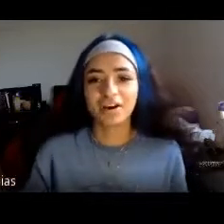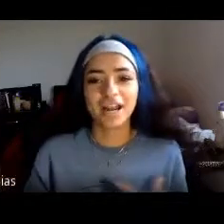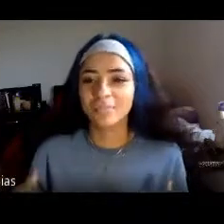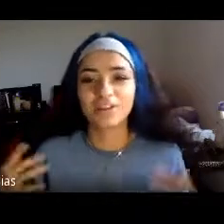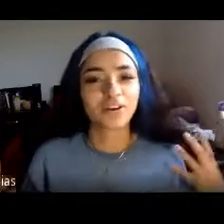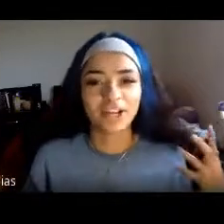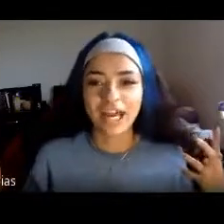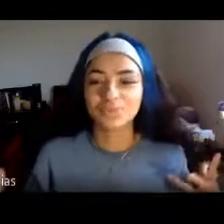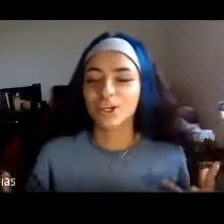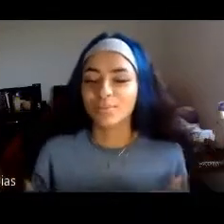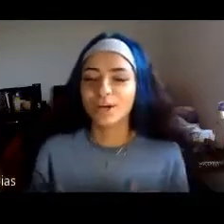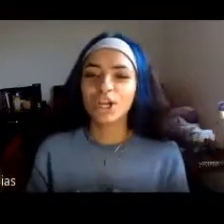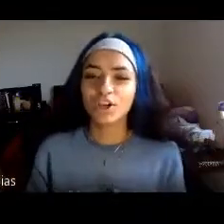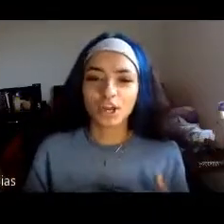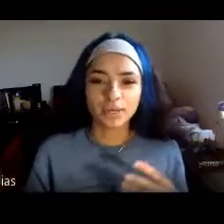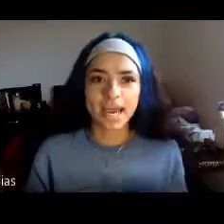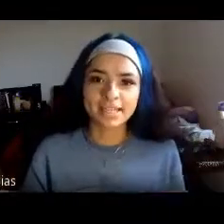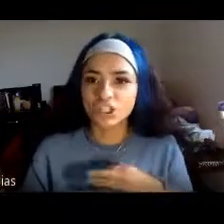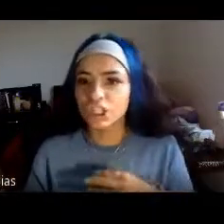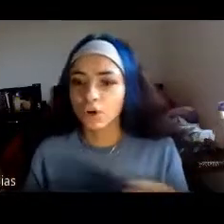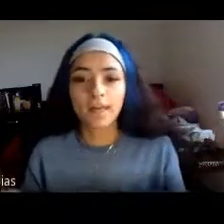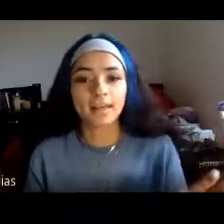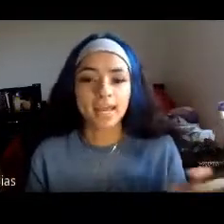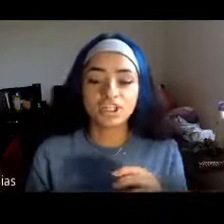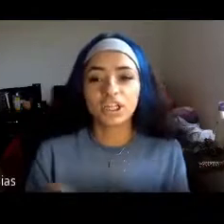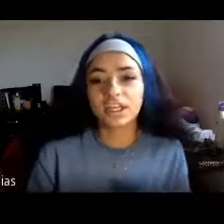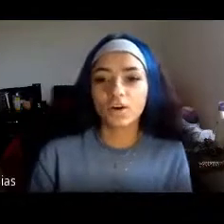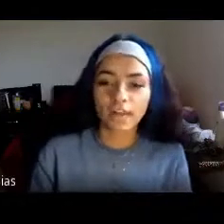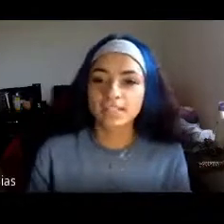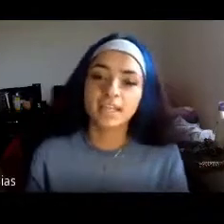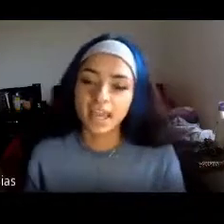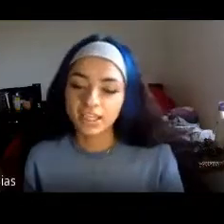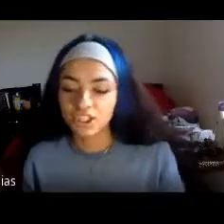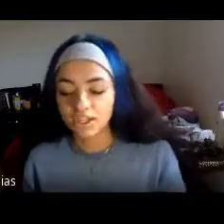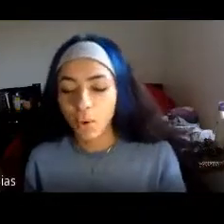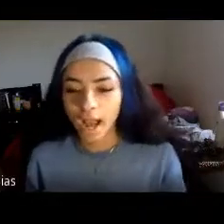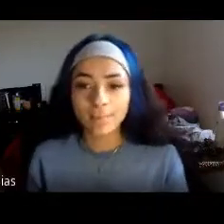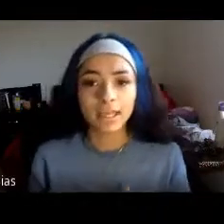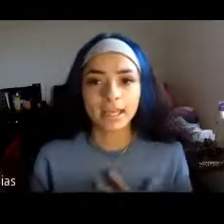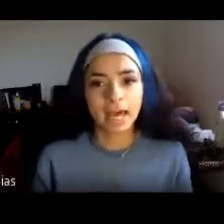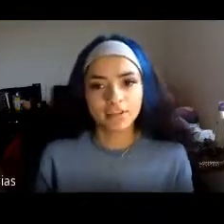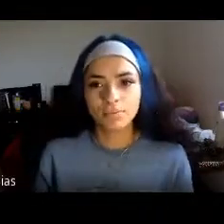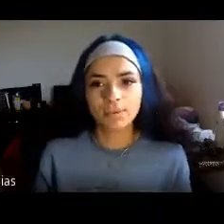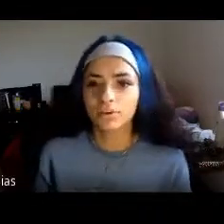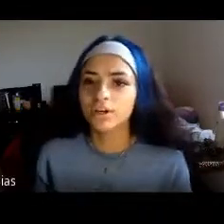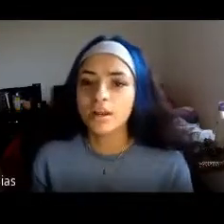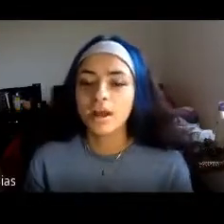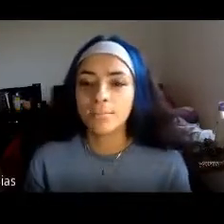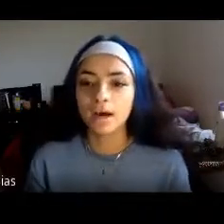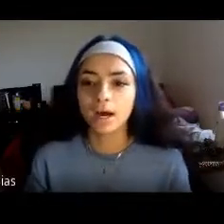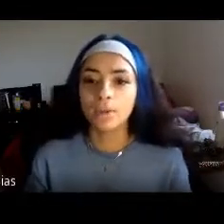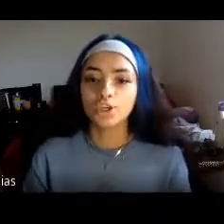HE. Sorry, I'm like learning as we go, but you're not doing SHE or like HE or like THEY. I mean, I think maybe you